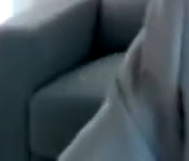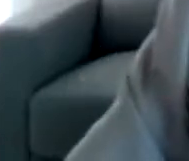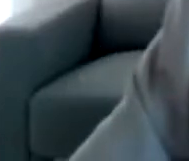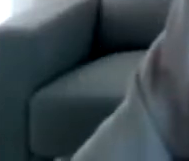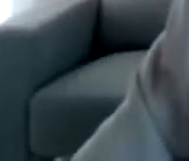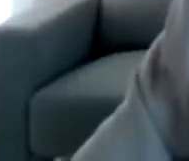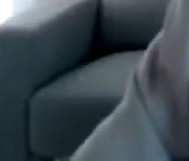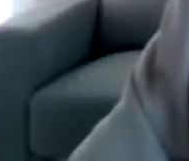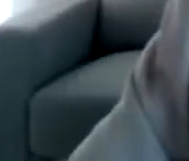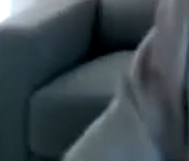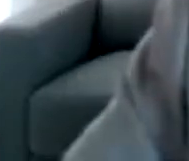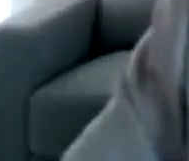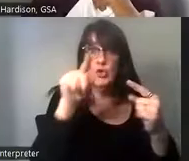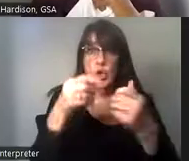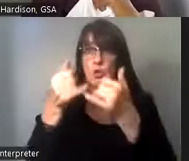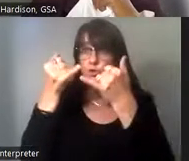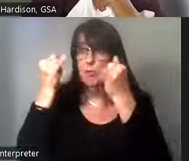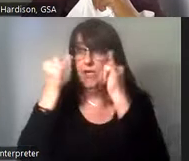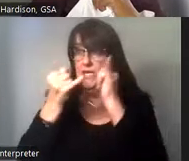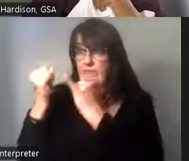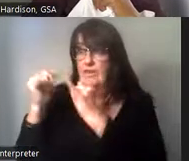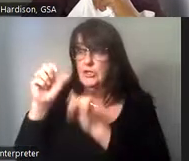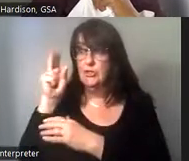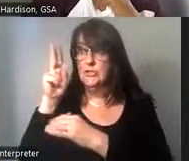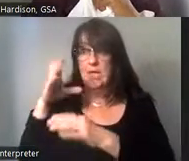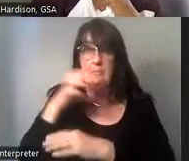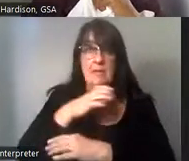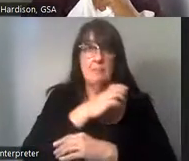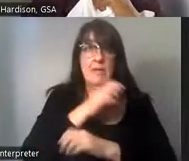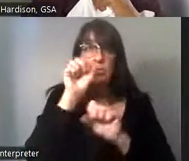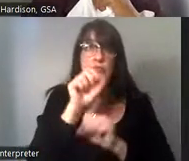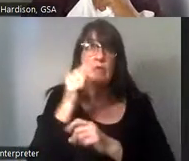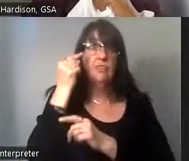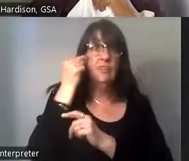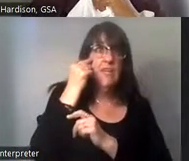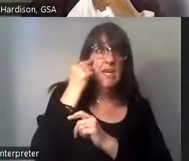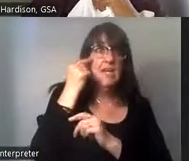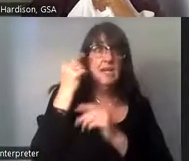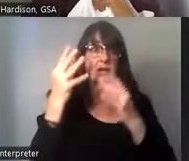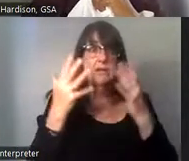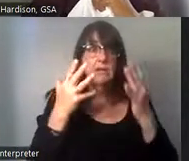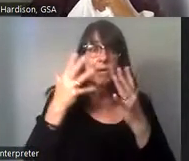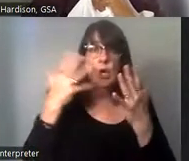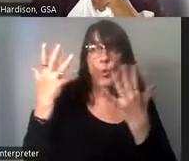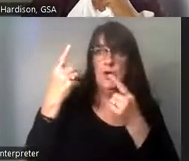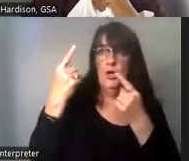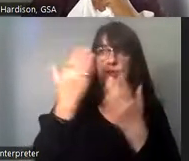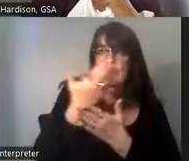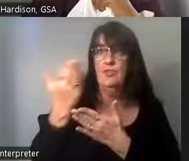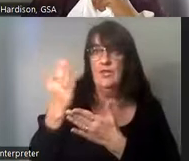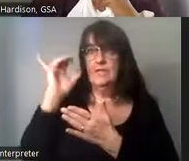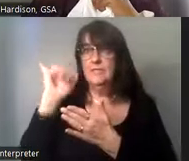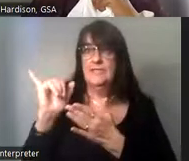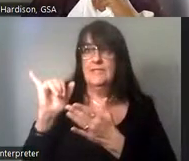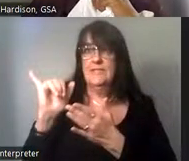you get into your individual subcommittees, you'll have the opportunity to really think through what are the things that would rise to the top.